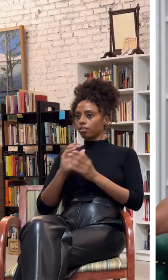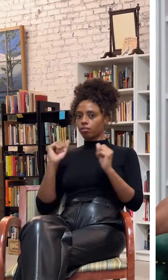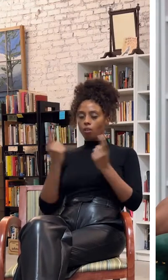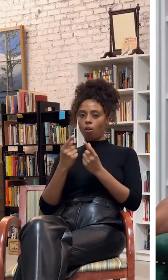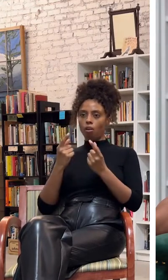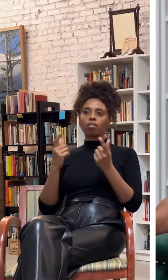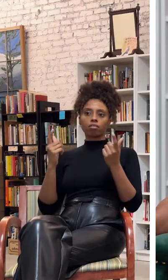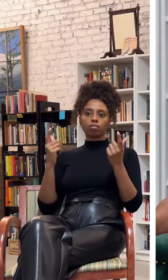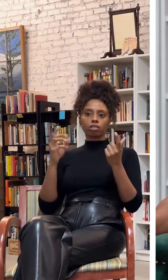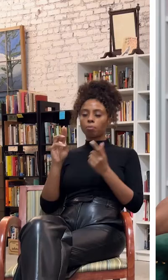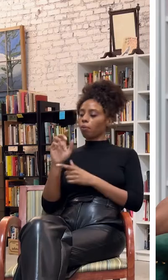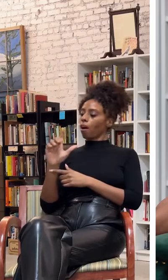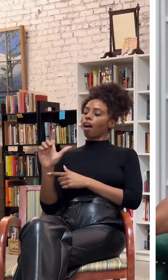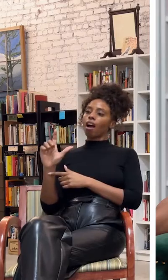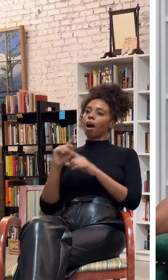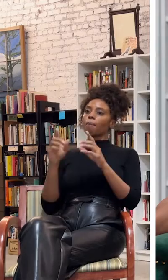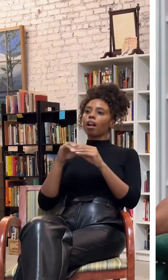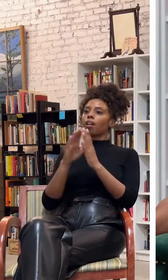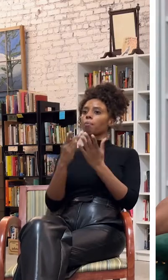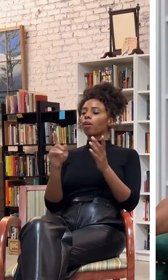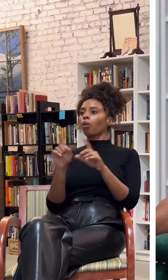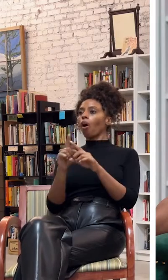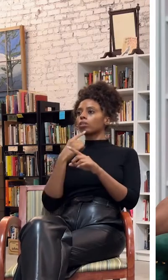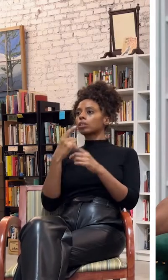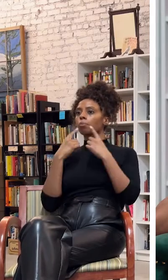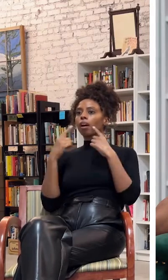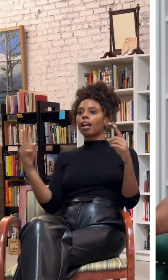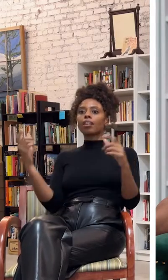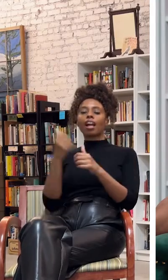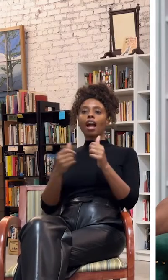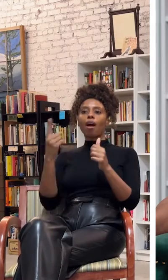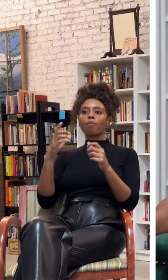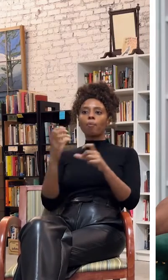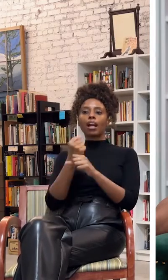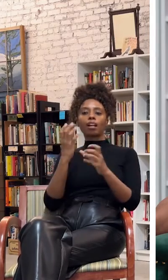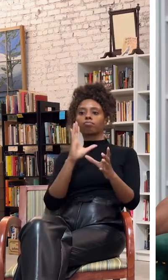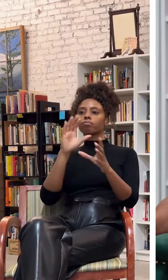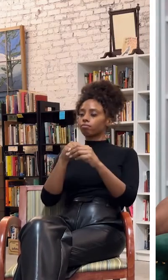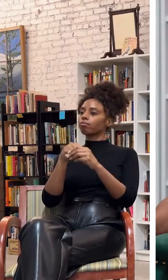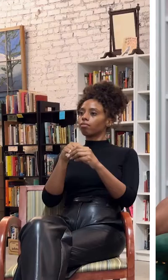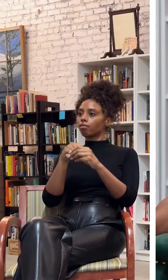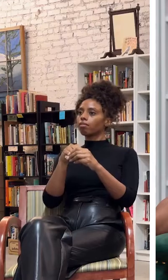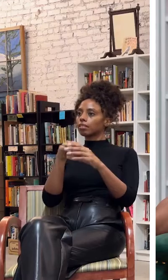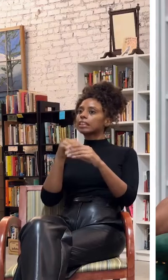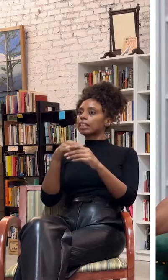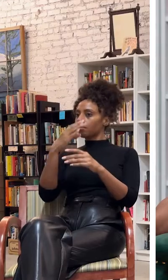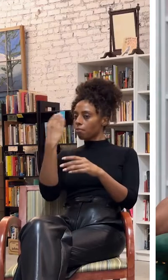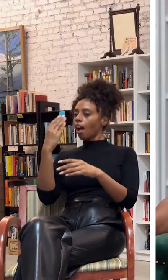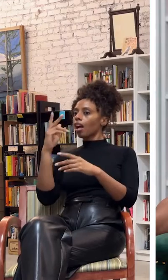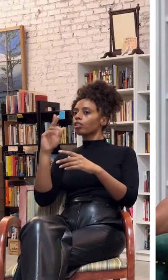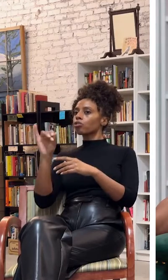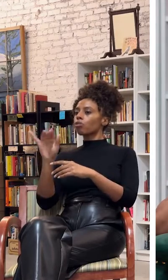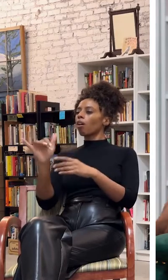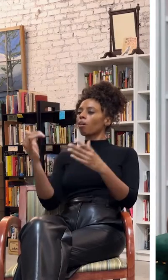of us, to be well. But in the book, you also make a claim that everybody gets to participate in Black joy. What does